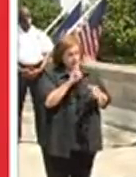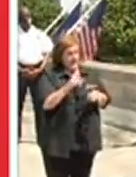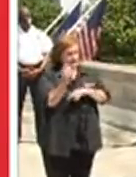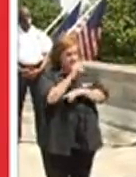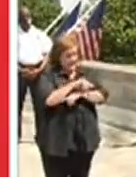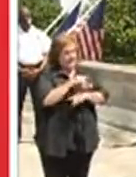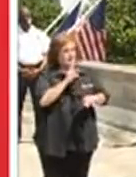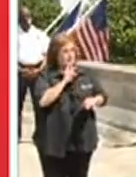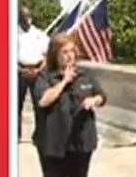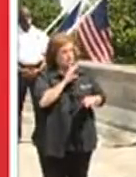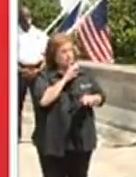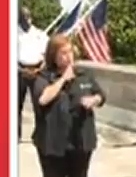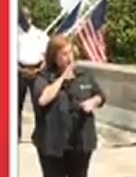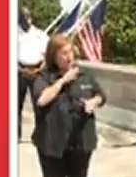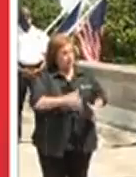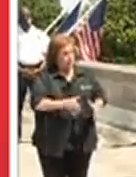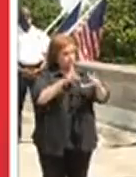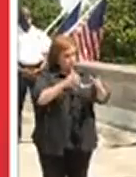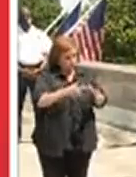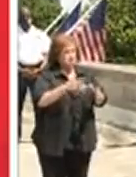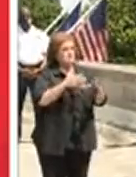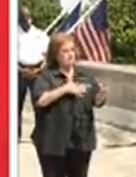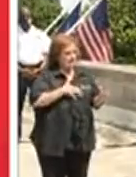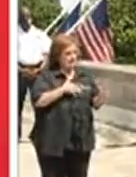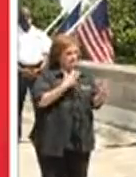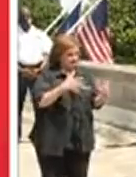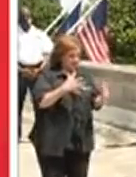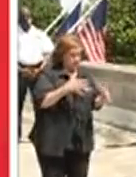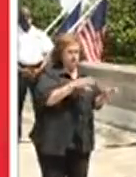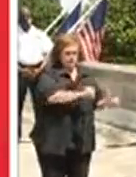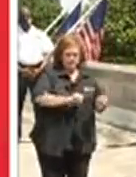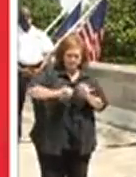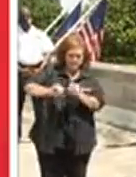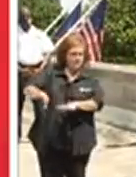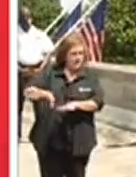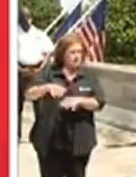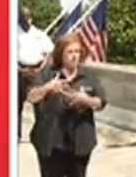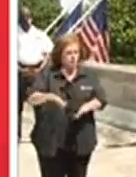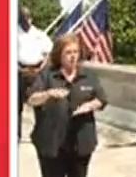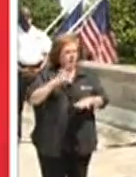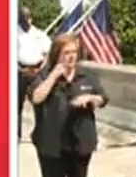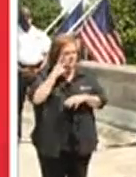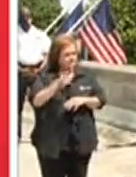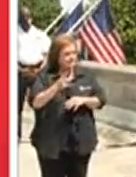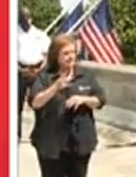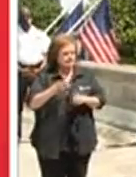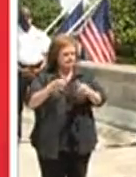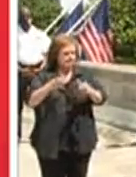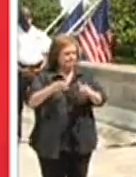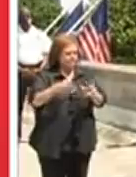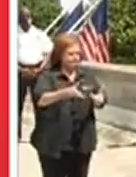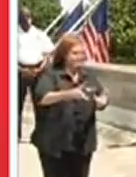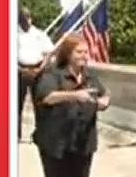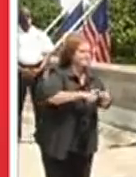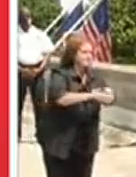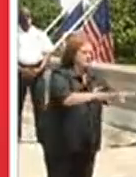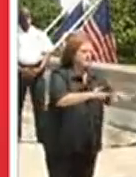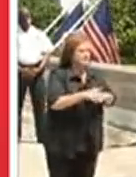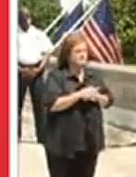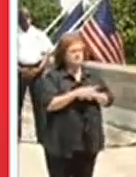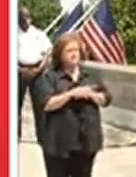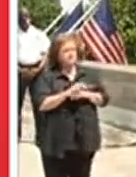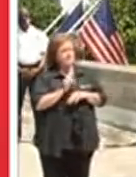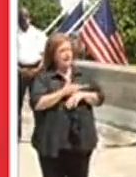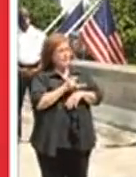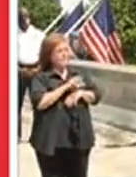Do not let a trash can sit on the side of the road and float away in the event we have street flooding. Additionally, parks and parkways, all crews are on